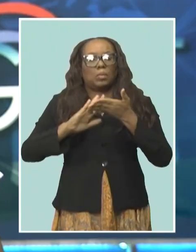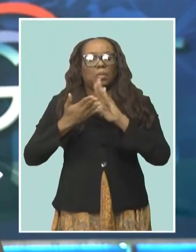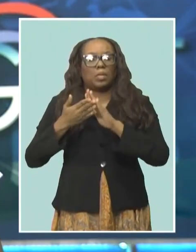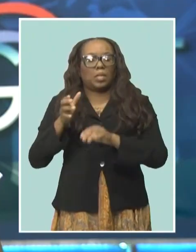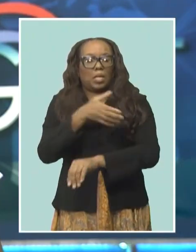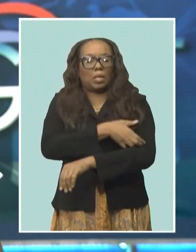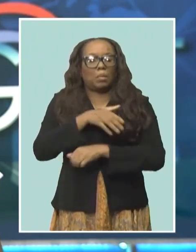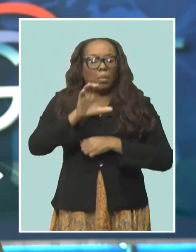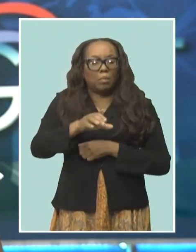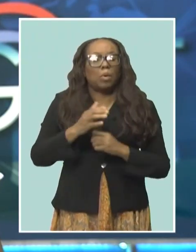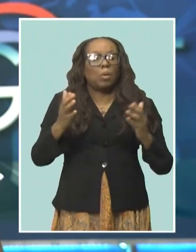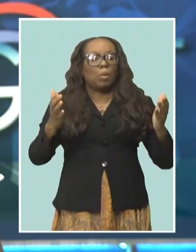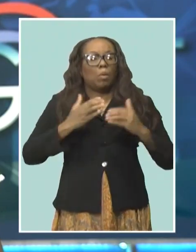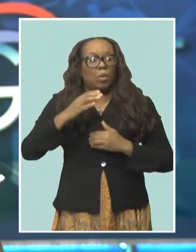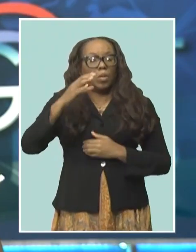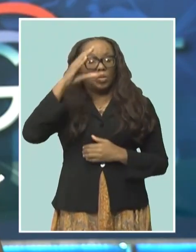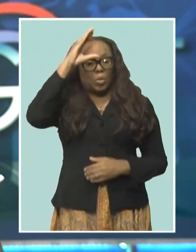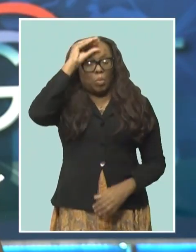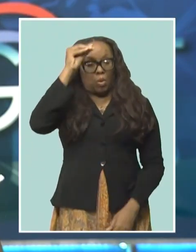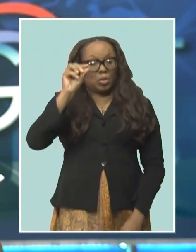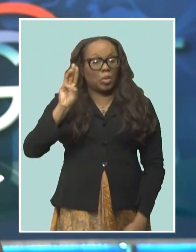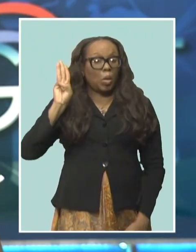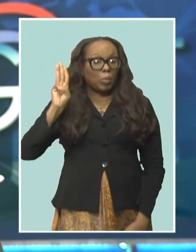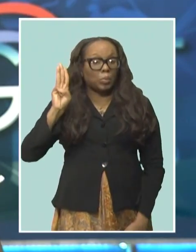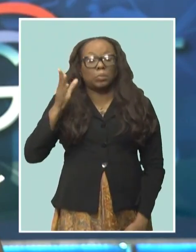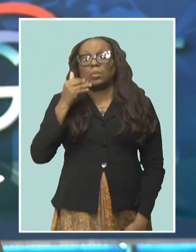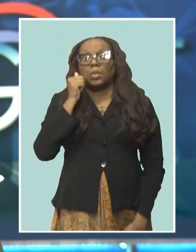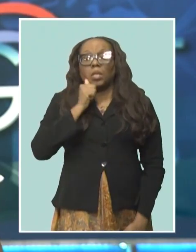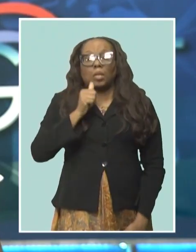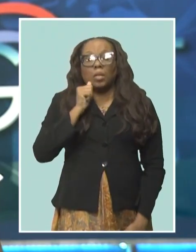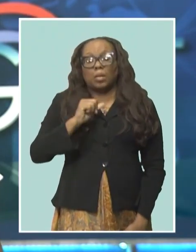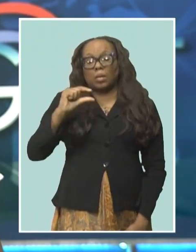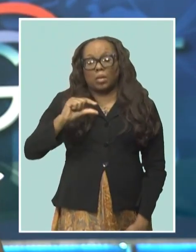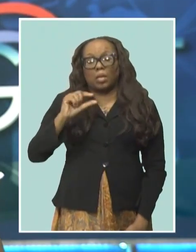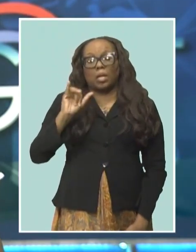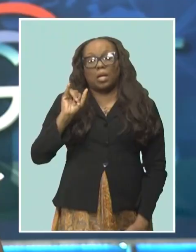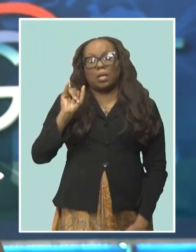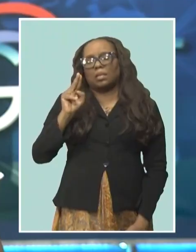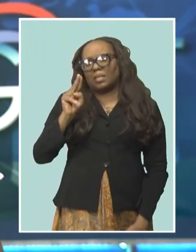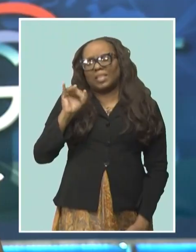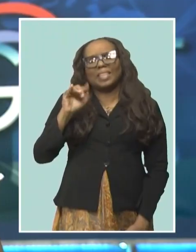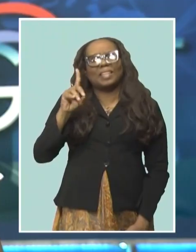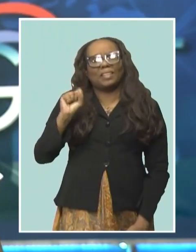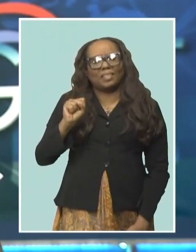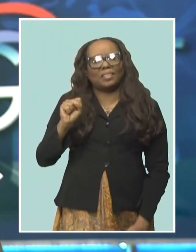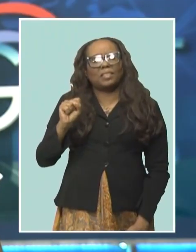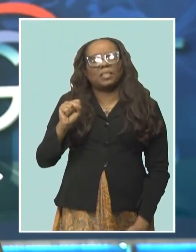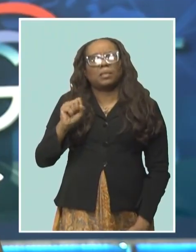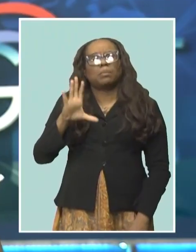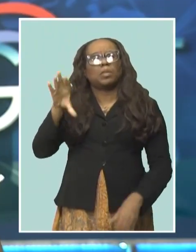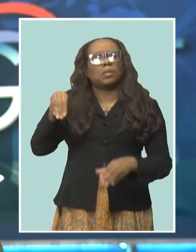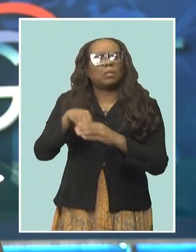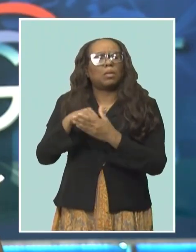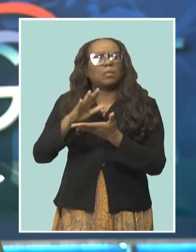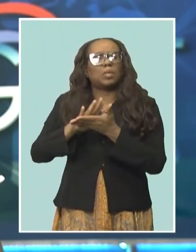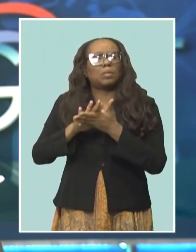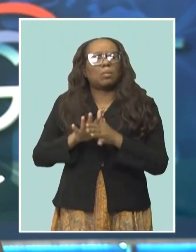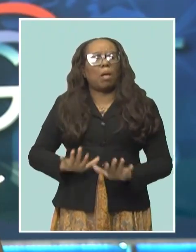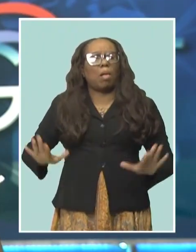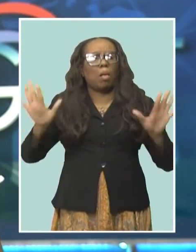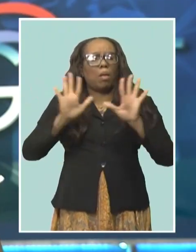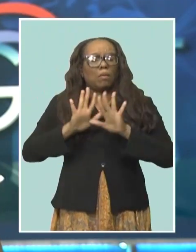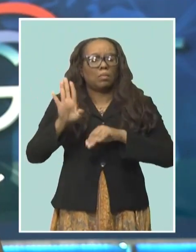has called on the Boy Scouts and Girl Guides to engage more schools across the island. He was speaking at the CARICOM Youth Ambassadors